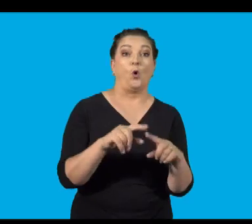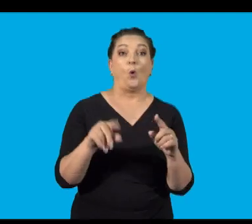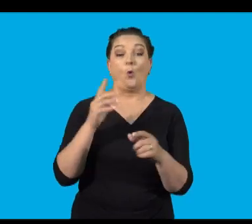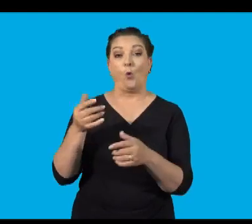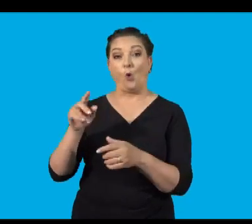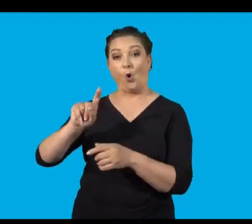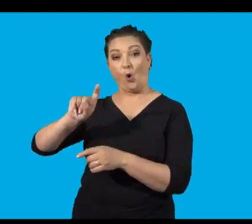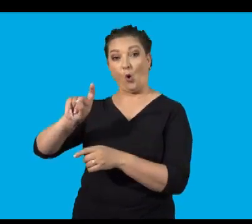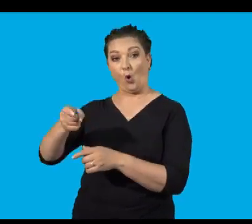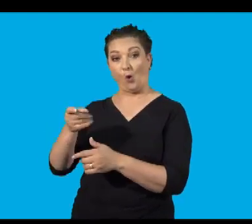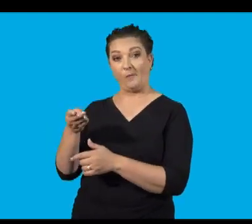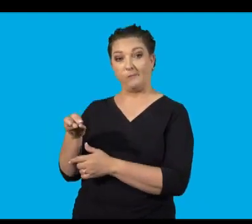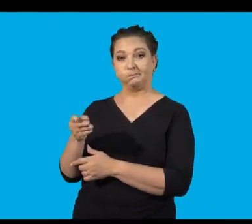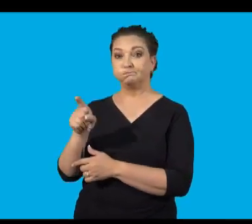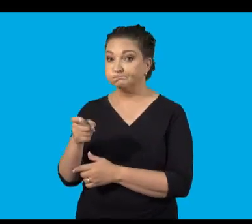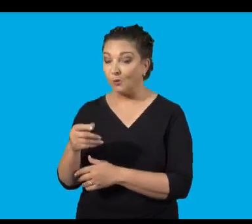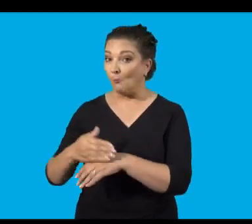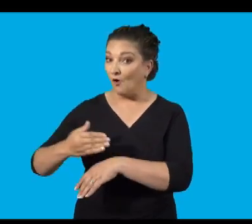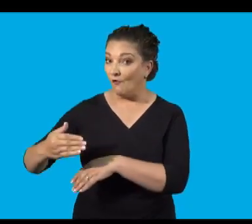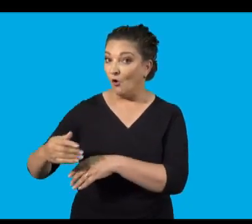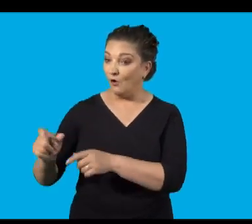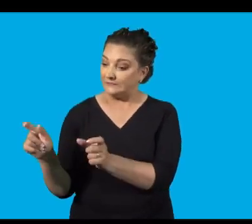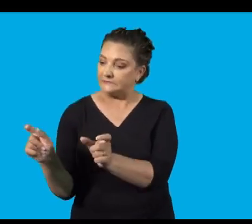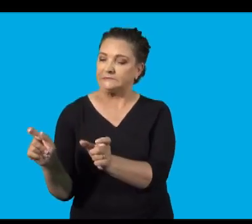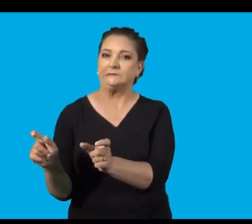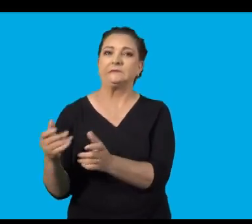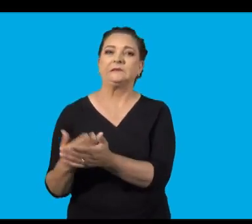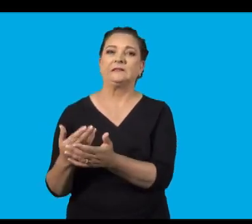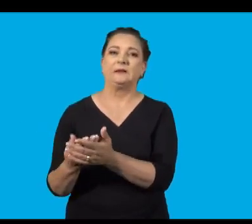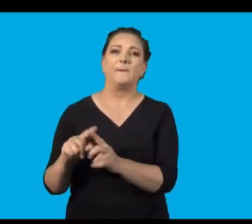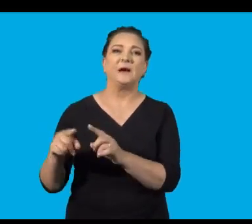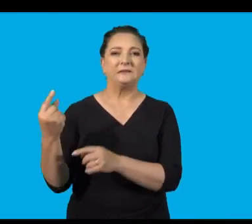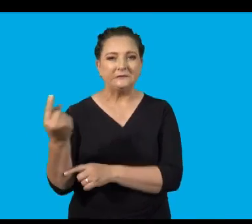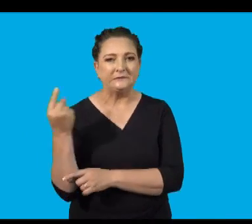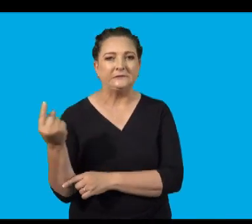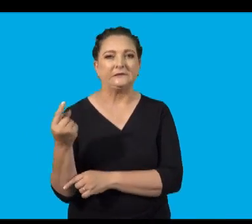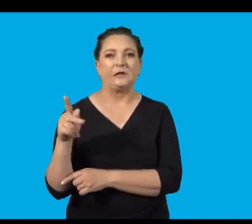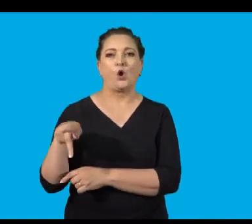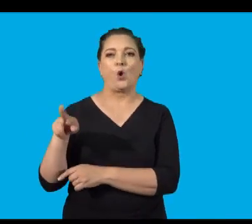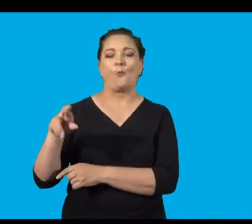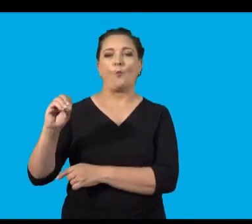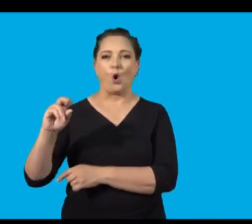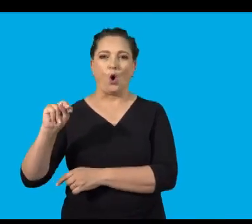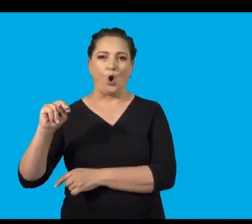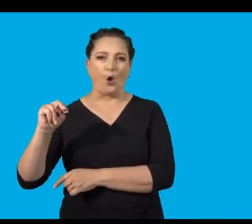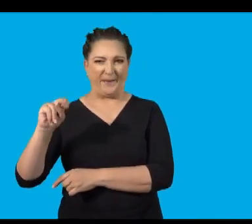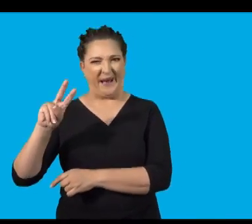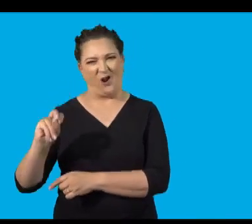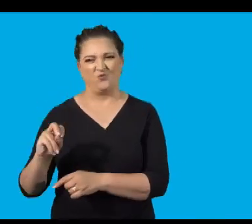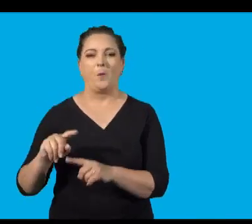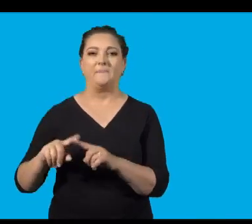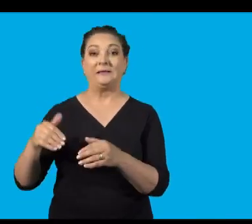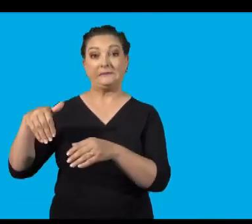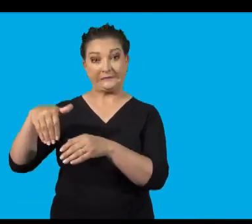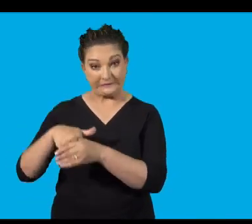a comma, very important, before you start your tag. The singular pronoun is used for a singular subject